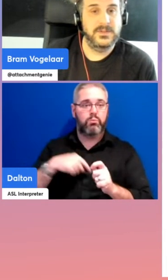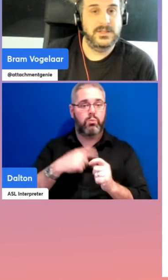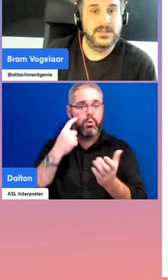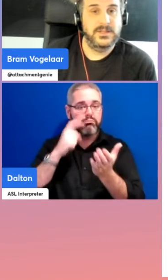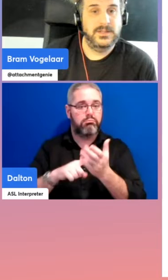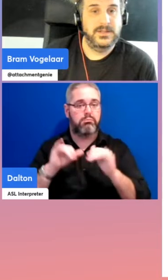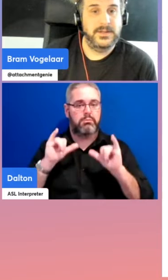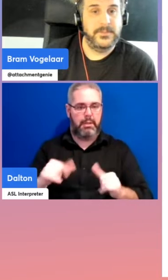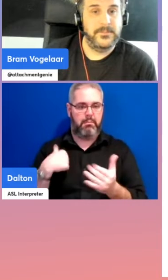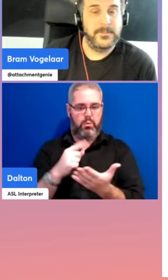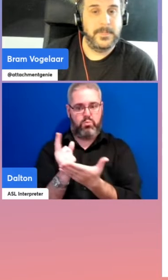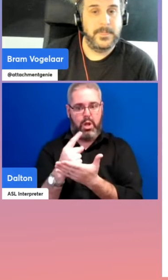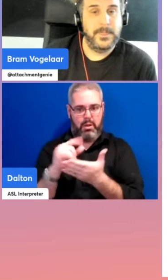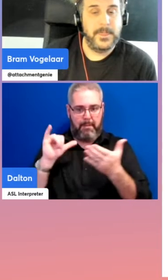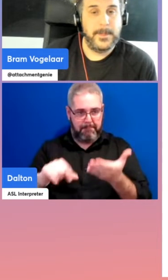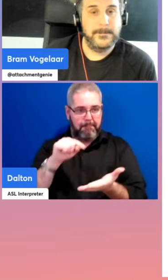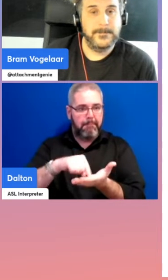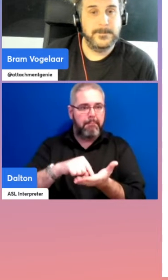router,